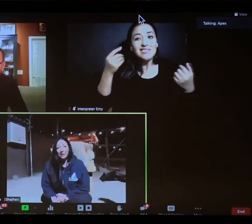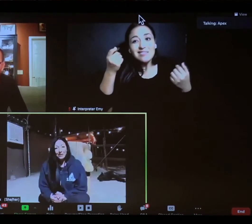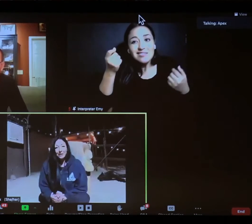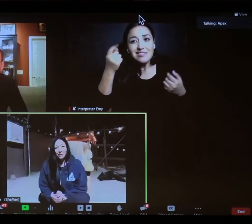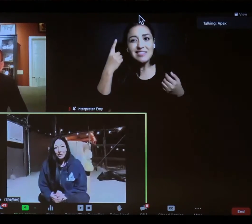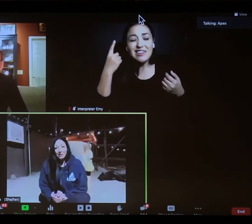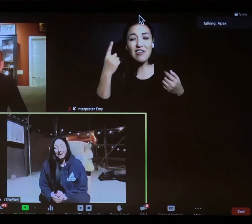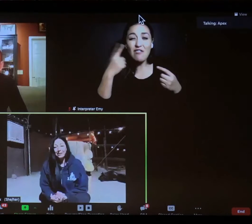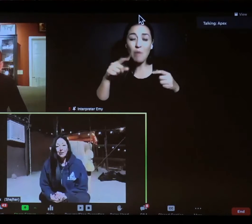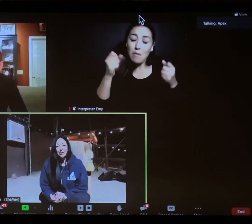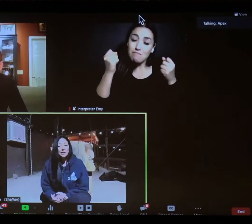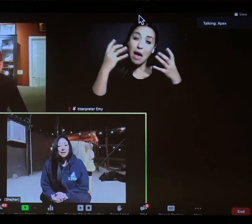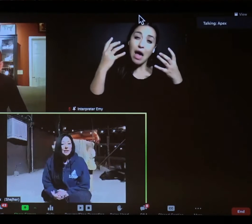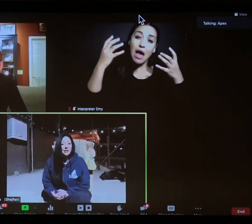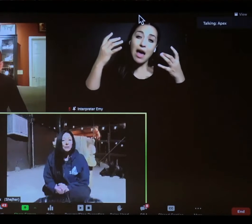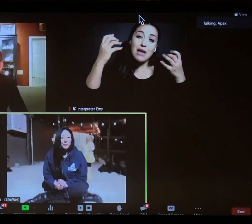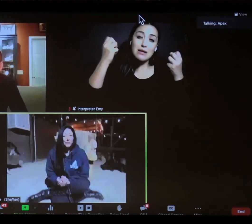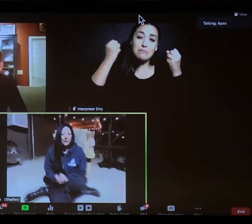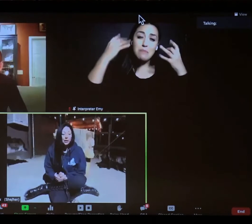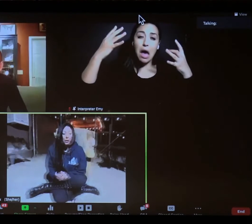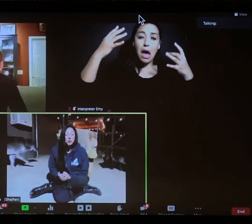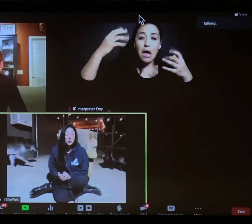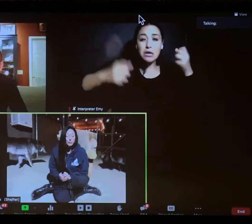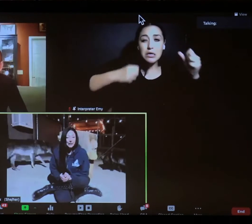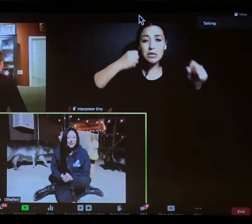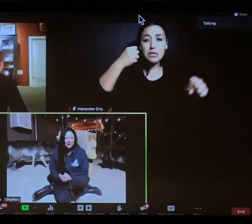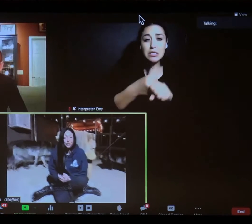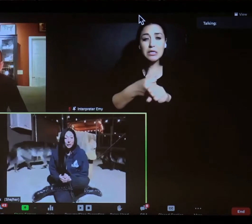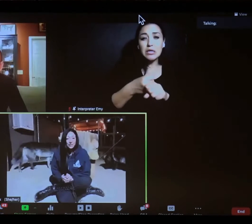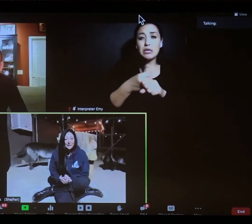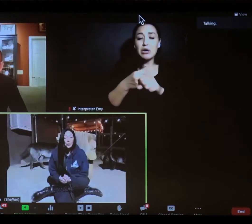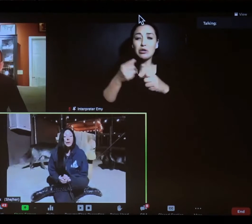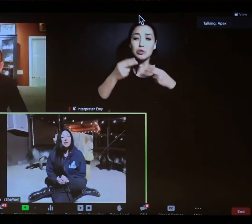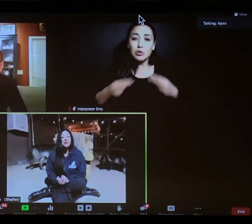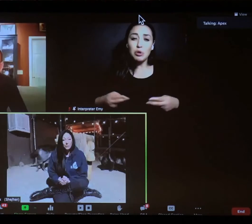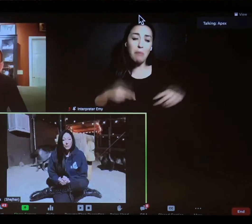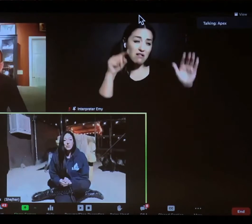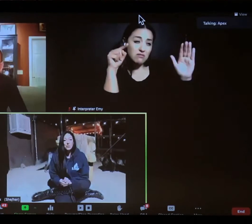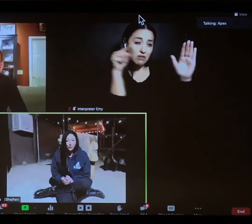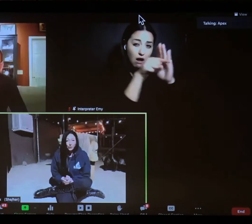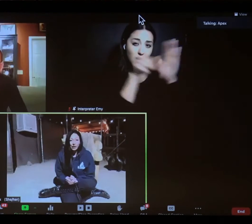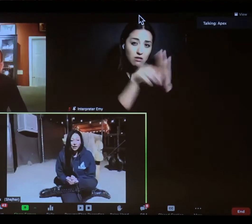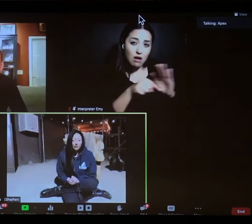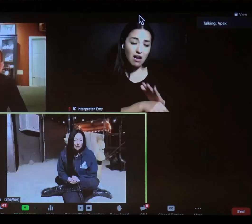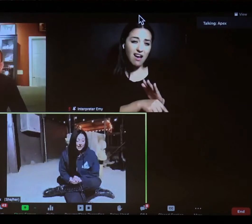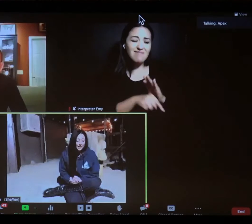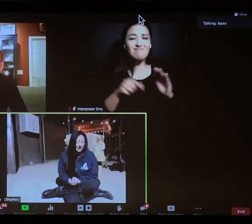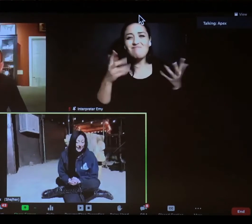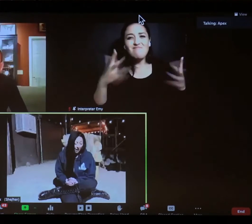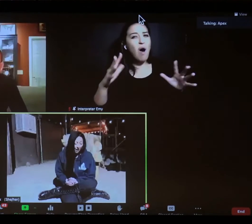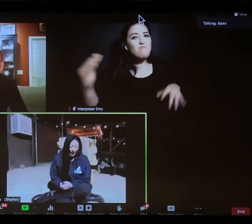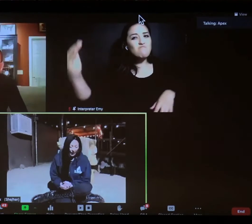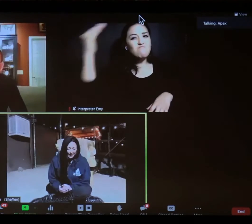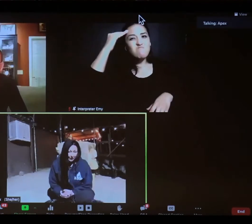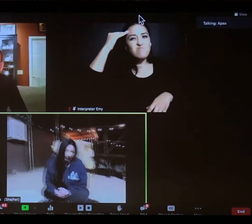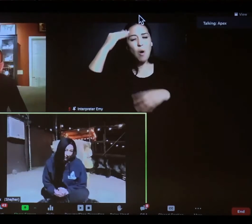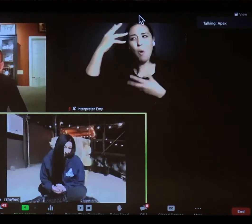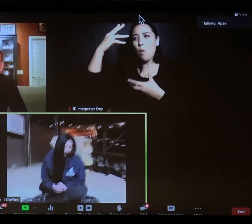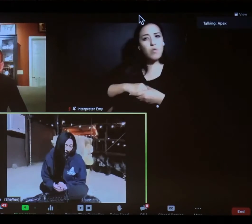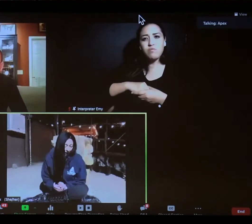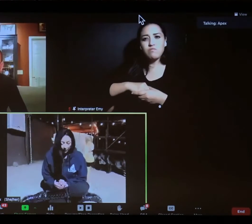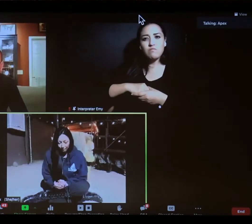many years that I think on a DNA level, they know to be afraid. They know that we are something to be very wary of. And that's my take on